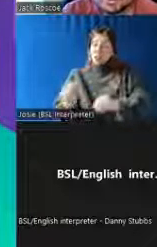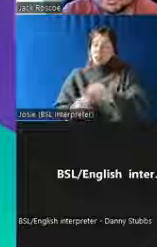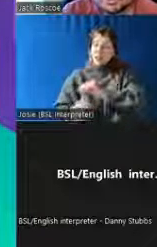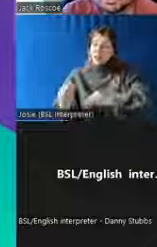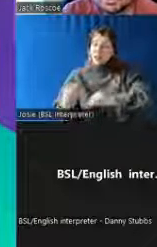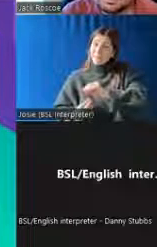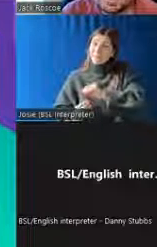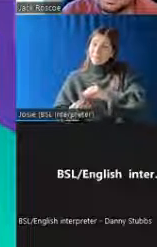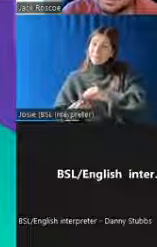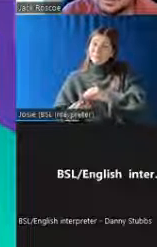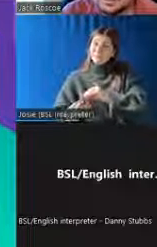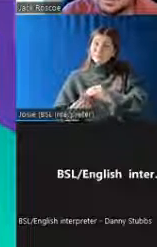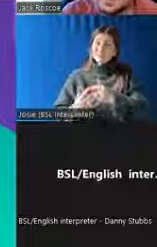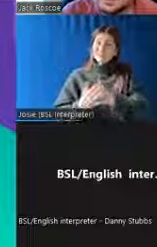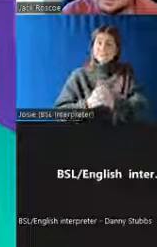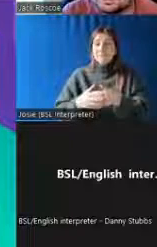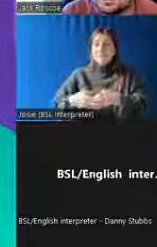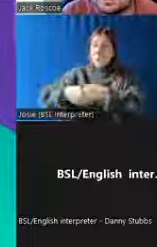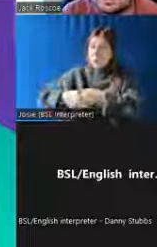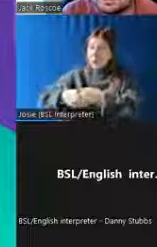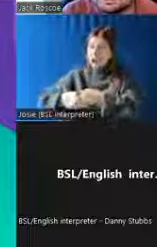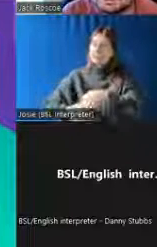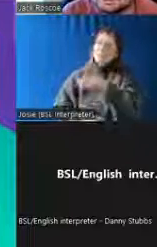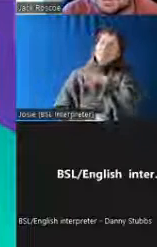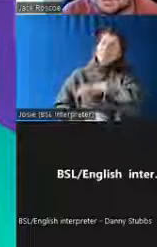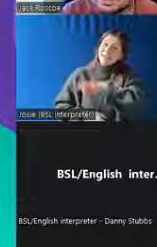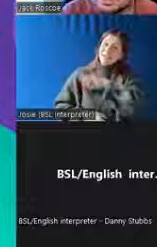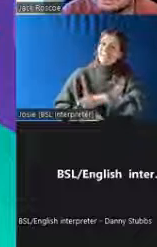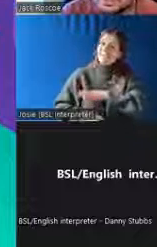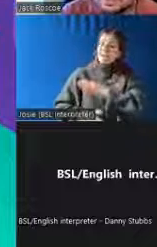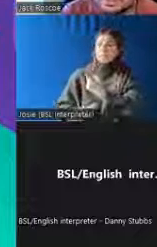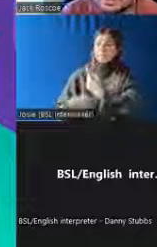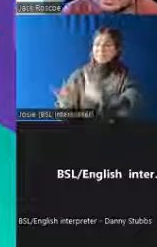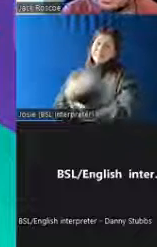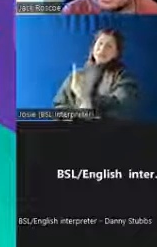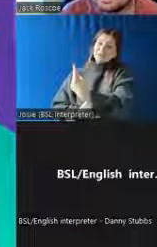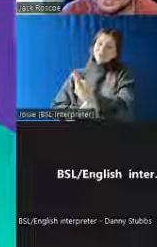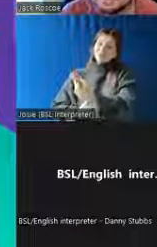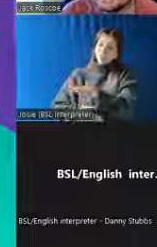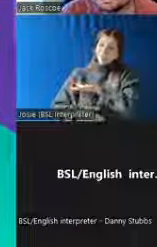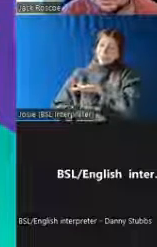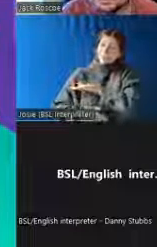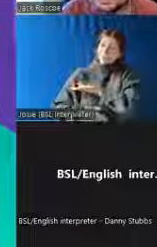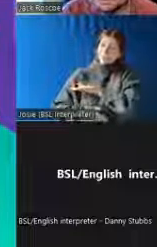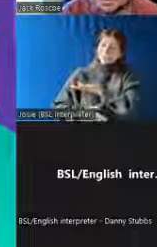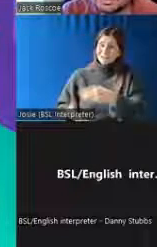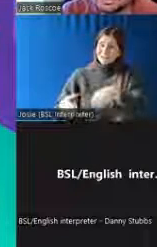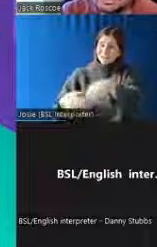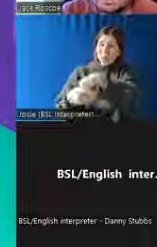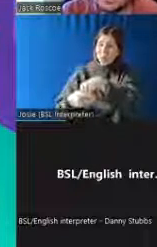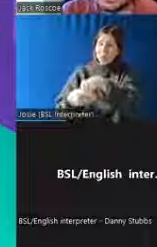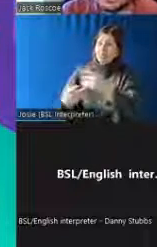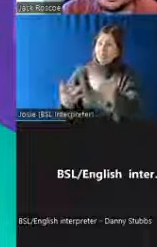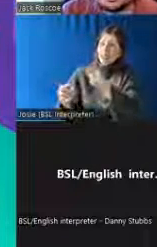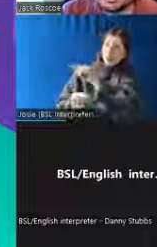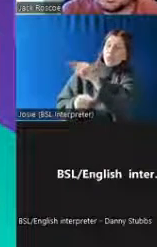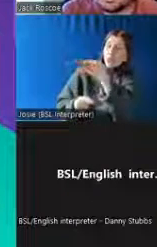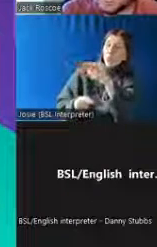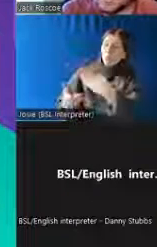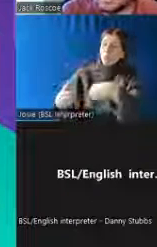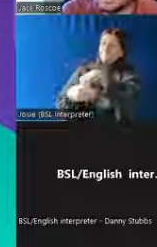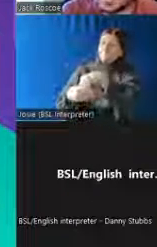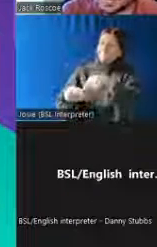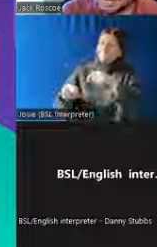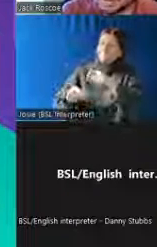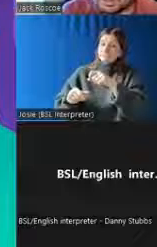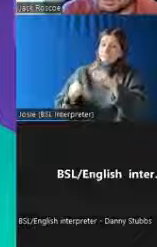about the partnerships and benefits to individual businesses involved and other people who worked on the project. So